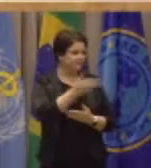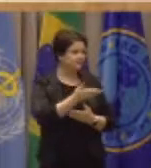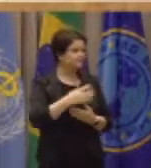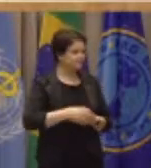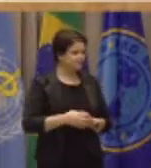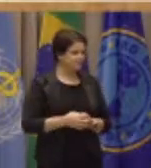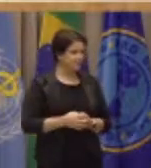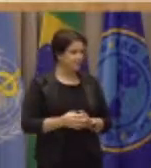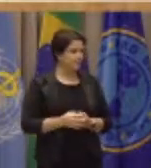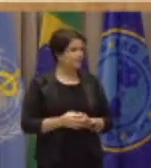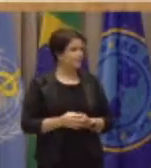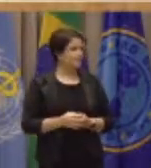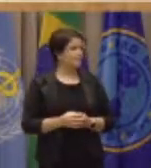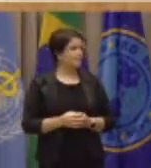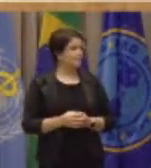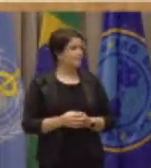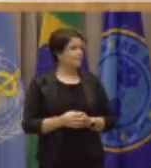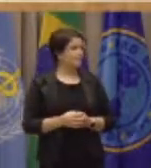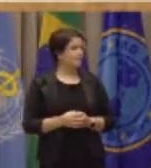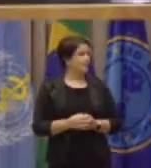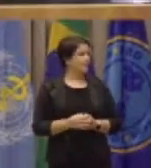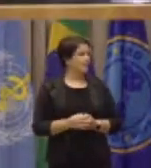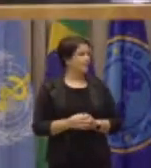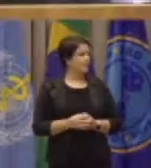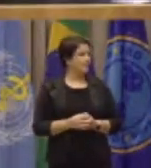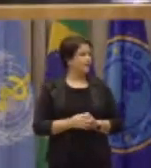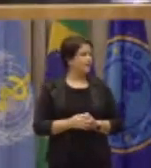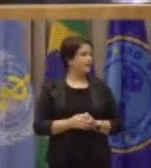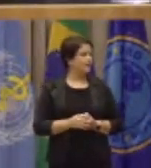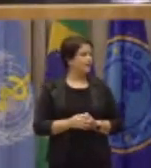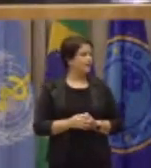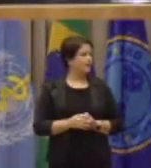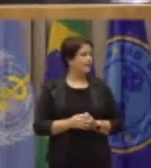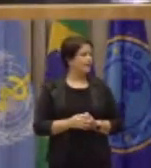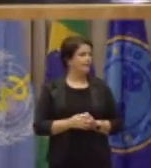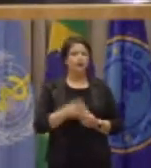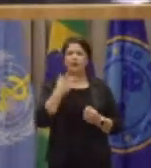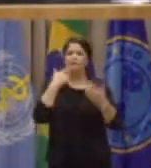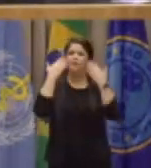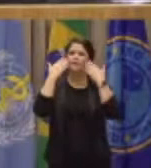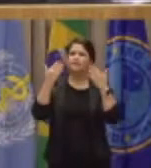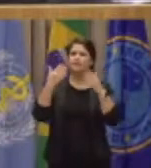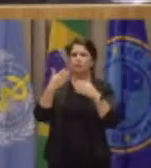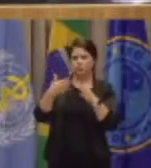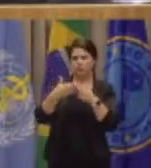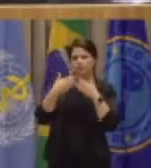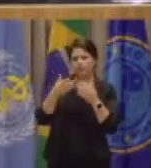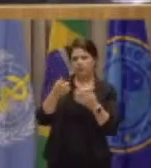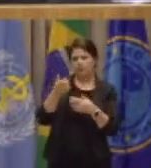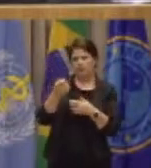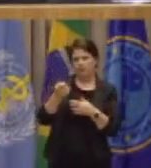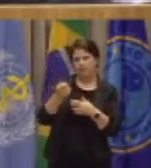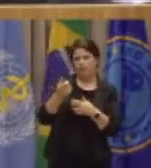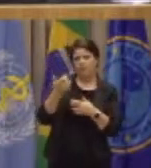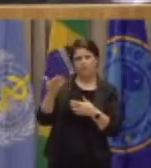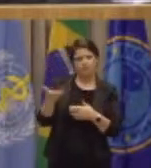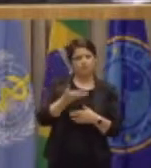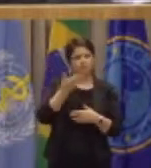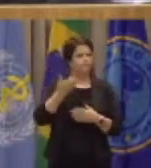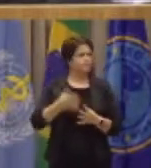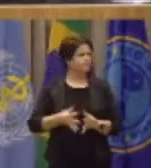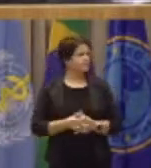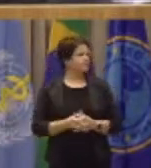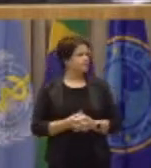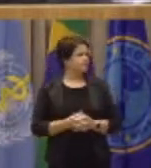And now I want to give the floor to Mrs. Gabriela. Can you play my